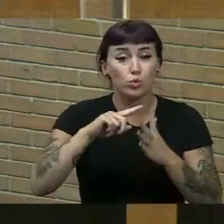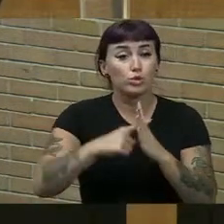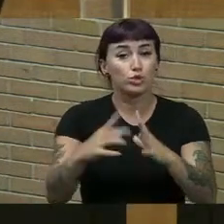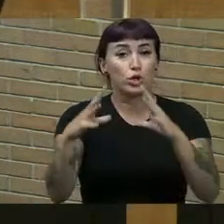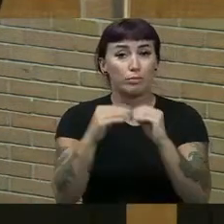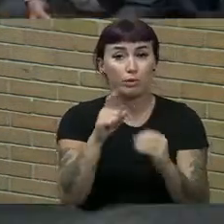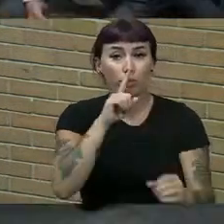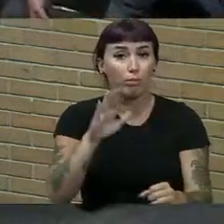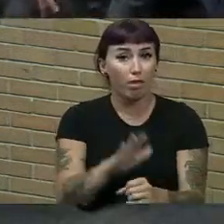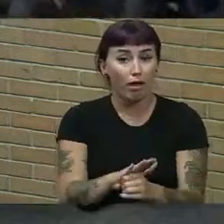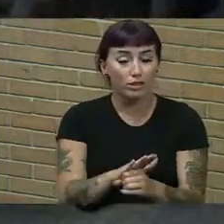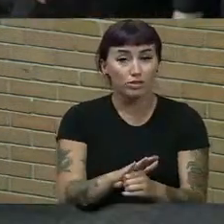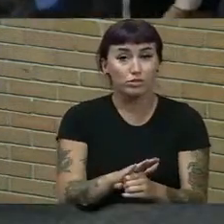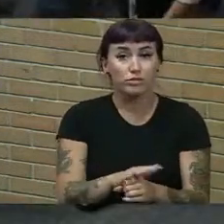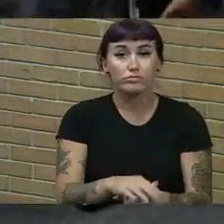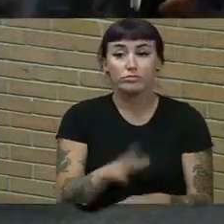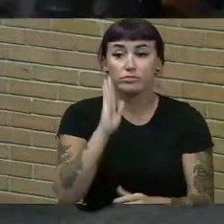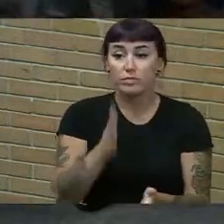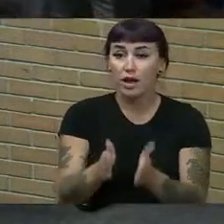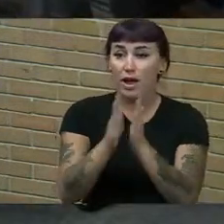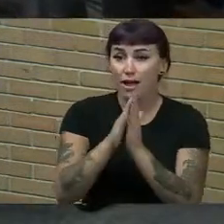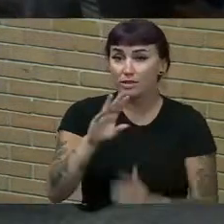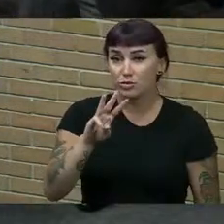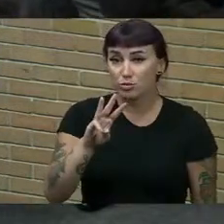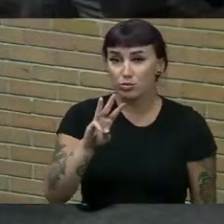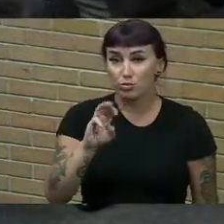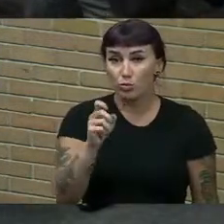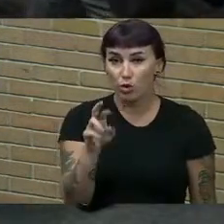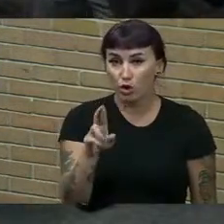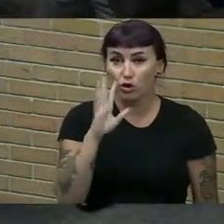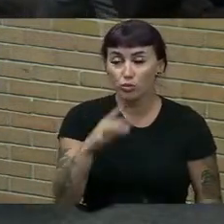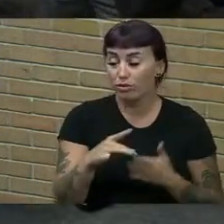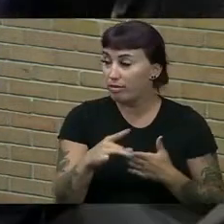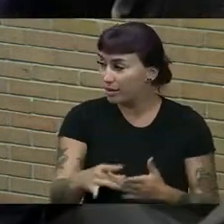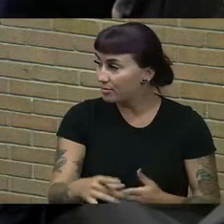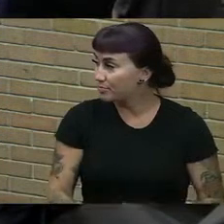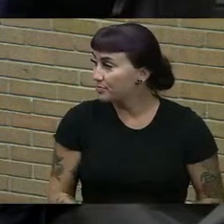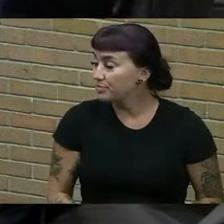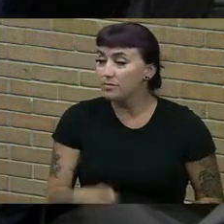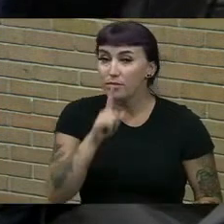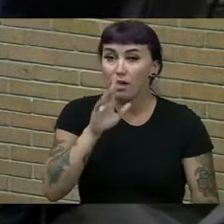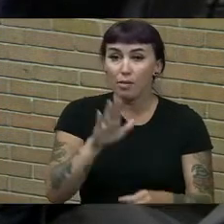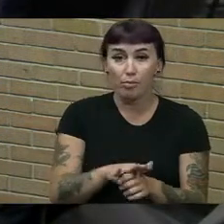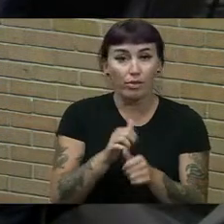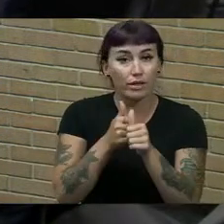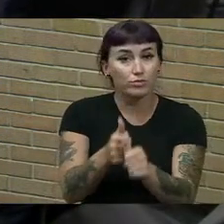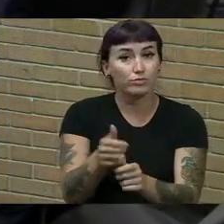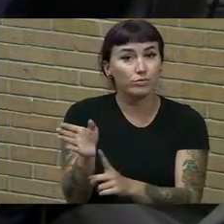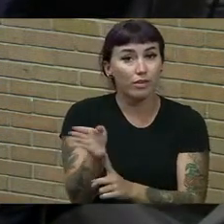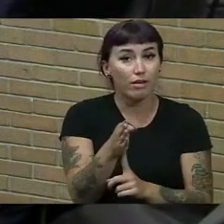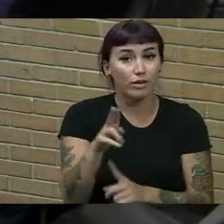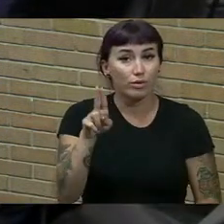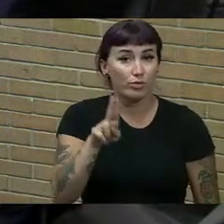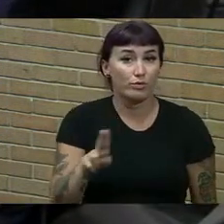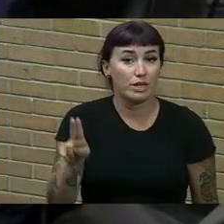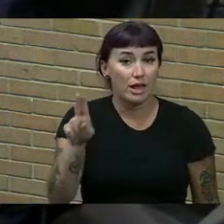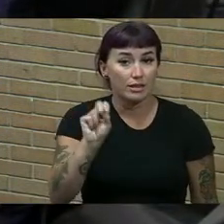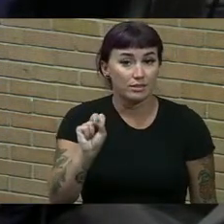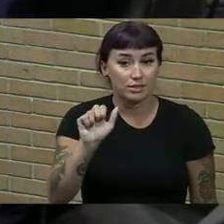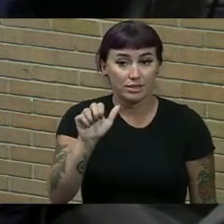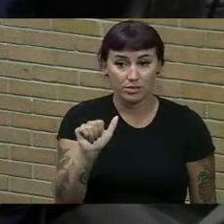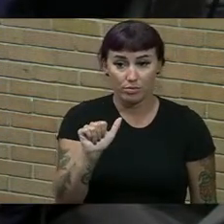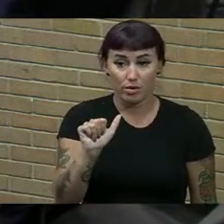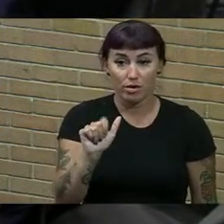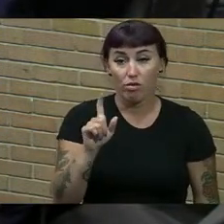the pledge. I will ask Councilmember Warner to lead us, please. I pledge allegiance to the flag of the